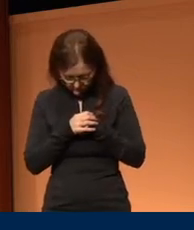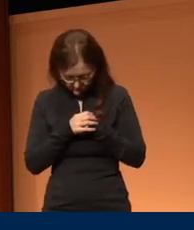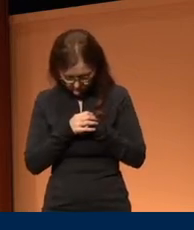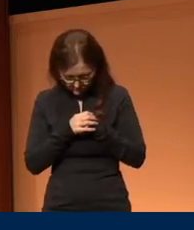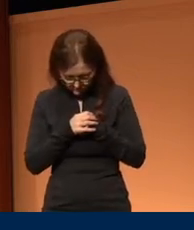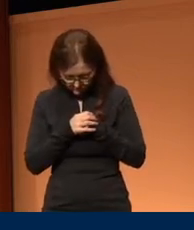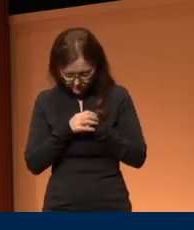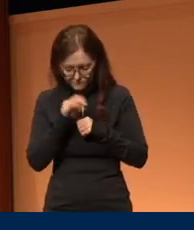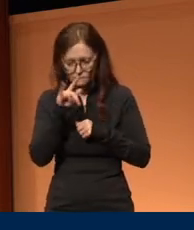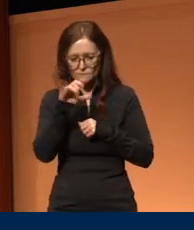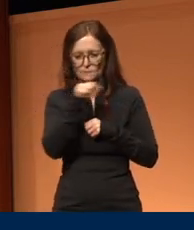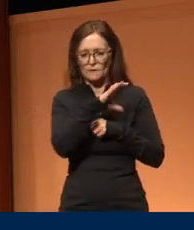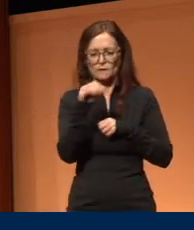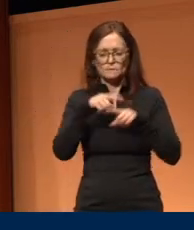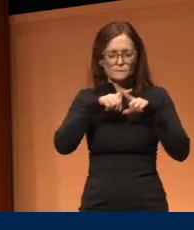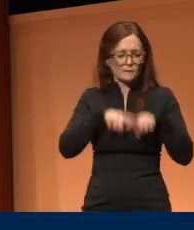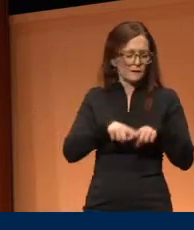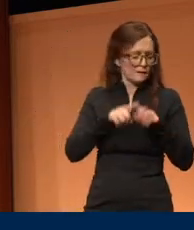regimes are based